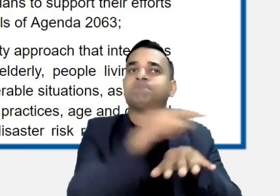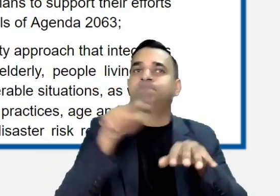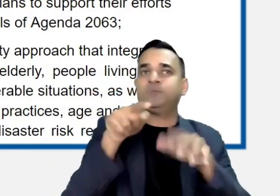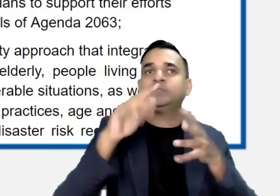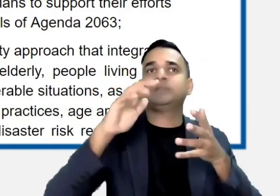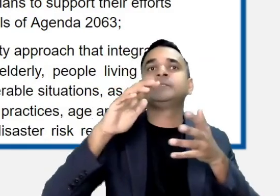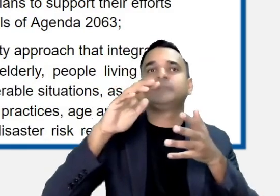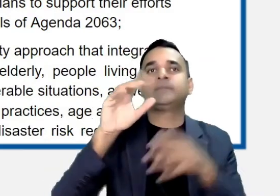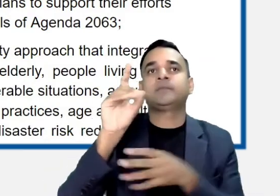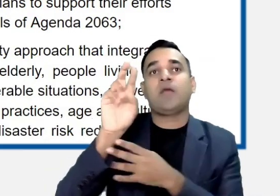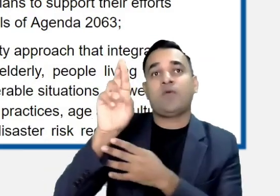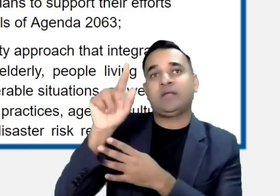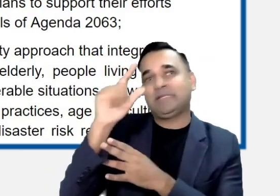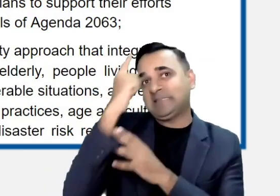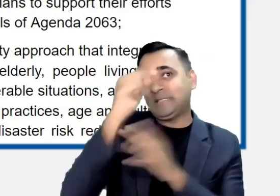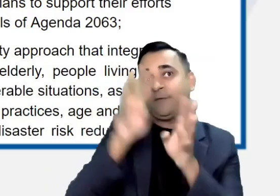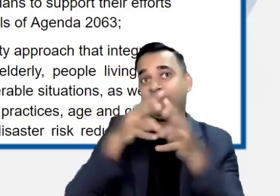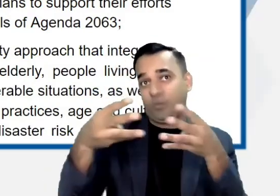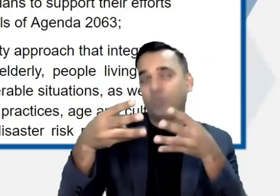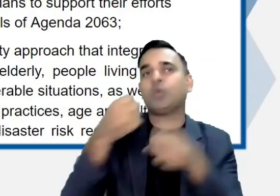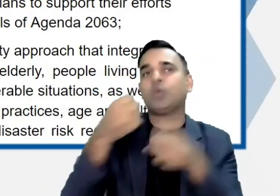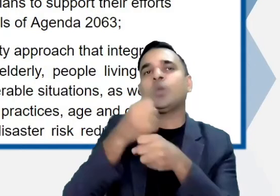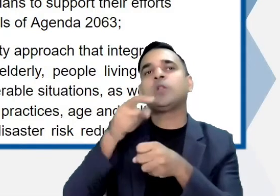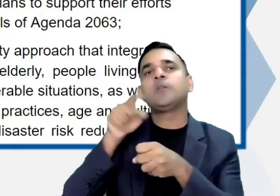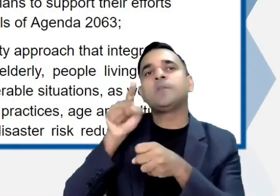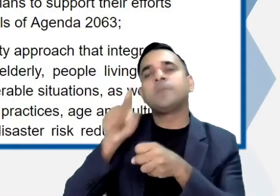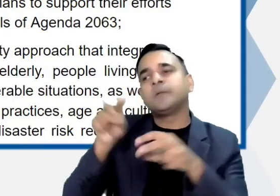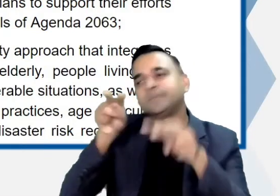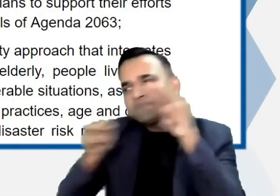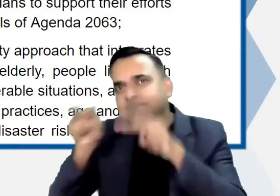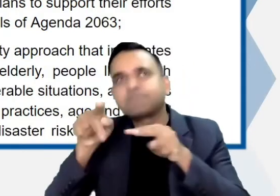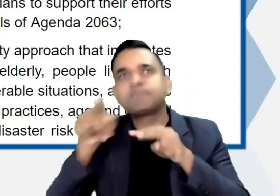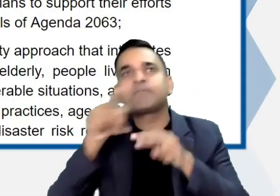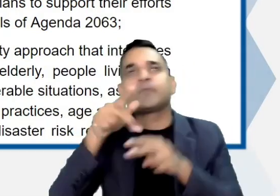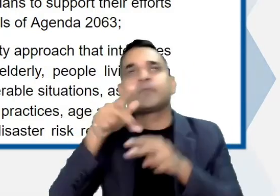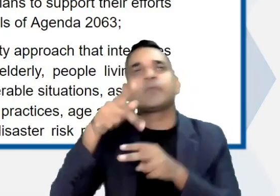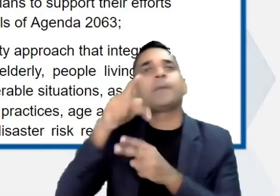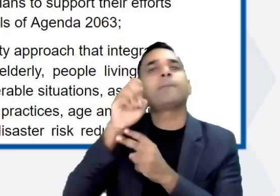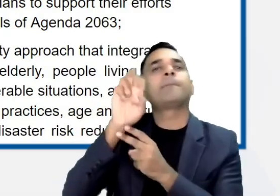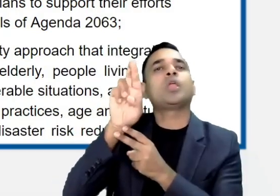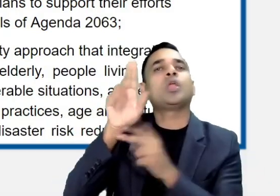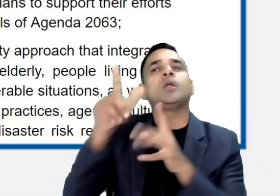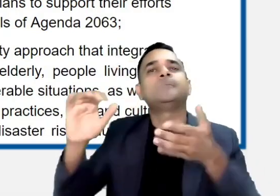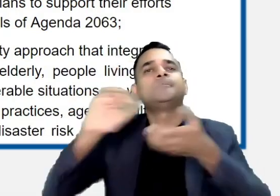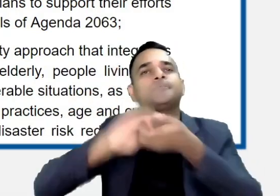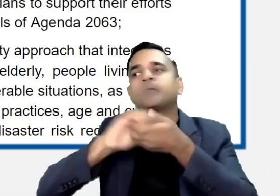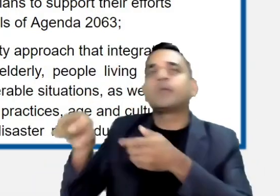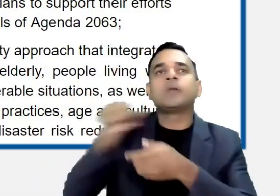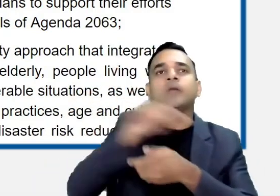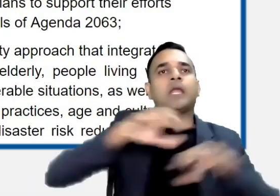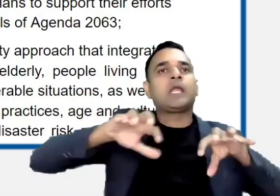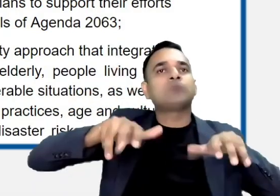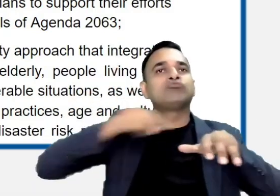as well as strengthen their capacities and mechanisms to effectively prepare for, respond to and recover from disasters,